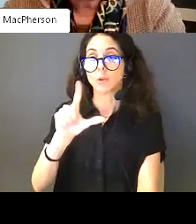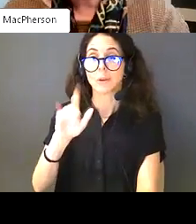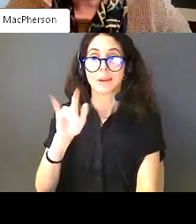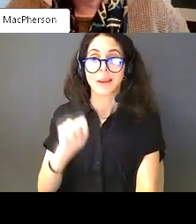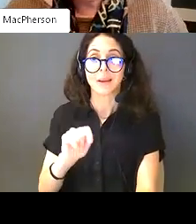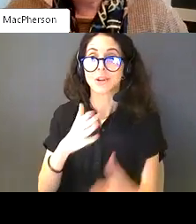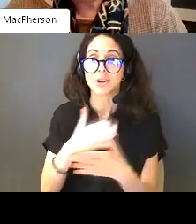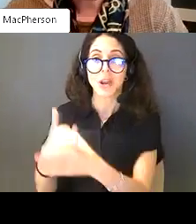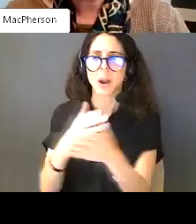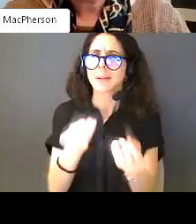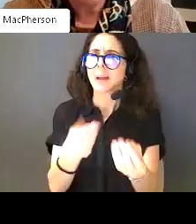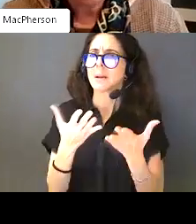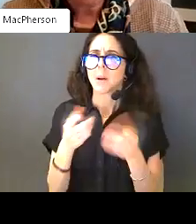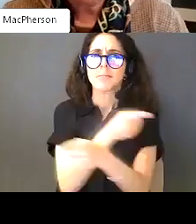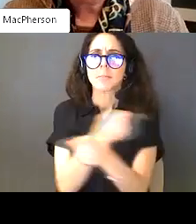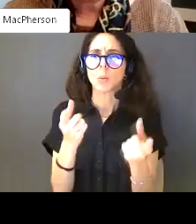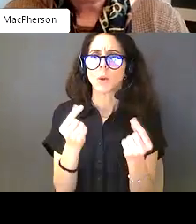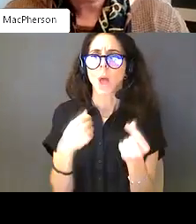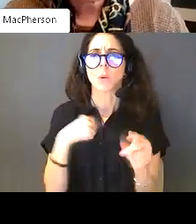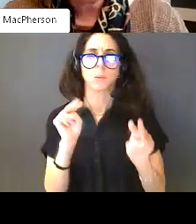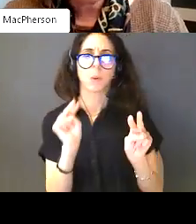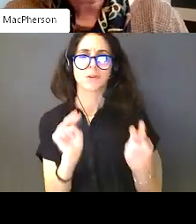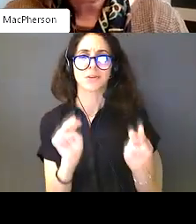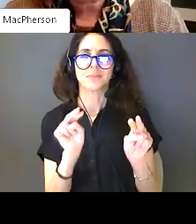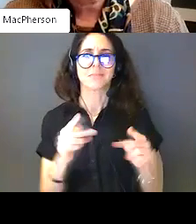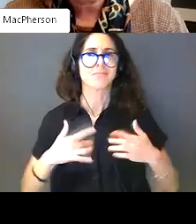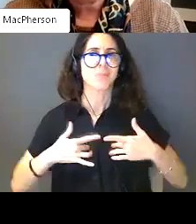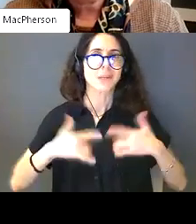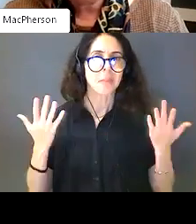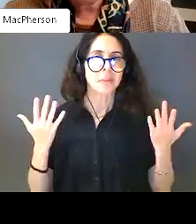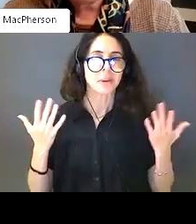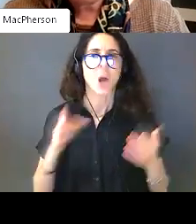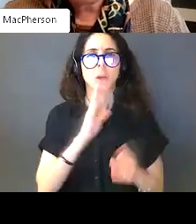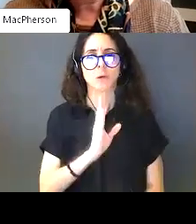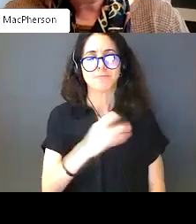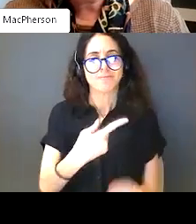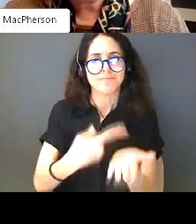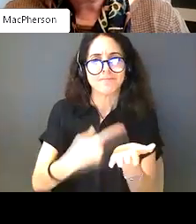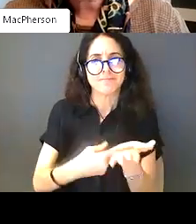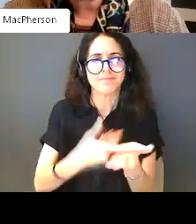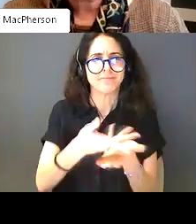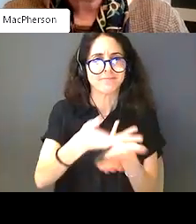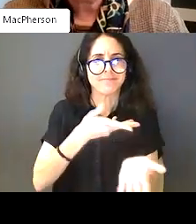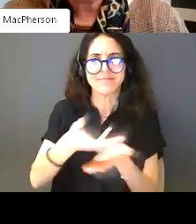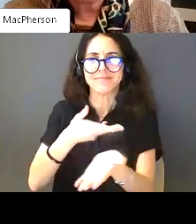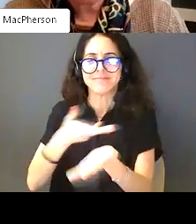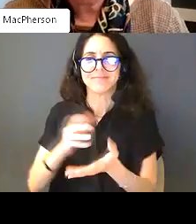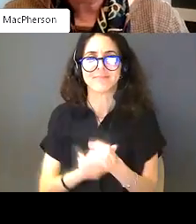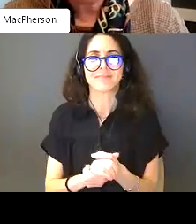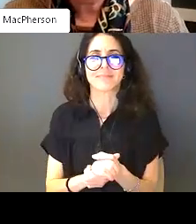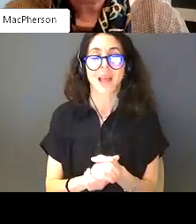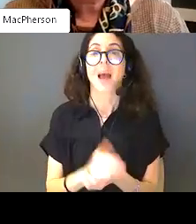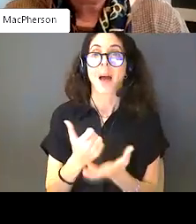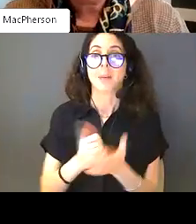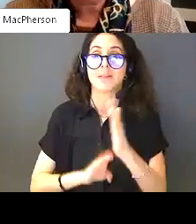what you're doing, and we will keep monitoring what's happening, talking with you, creating this bigger picture